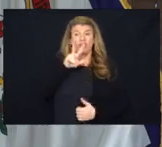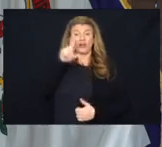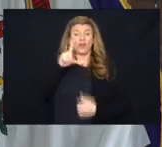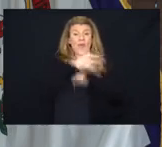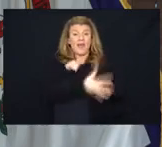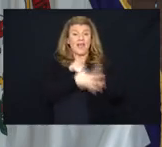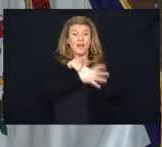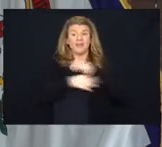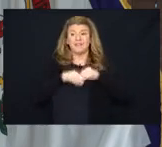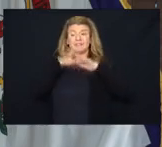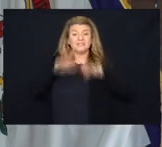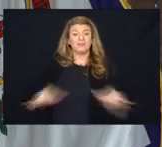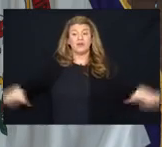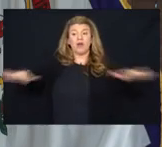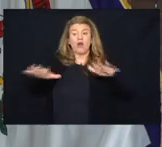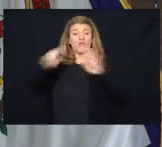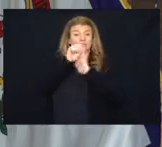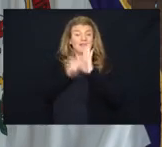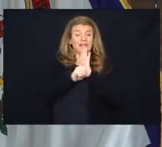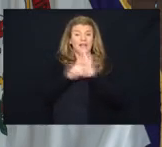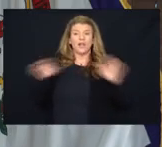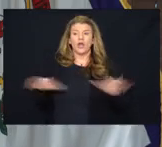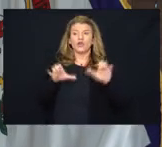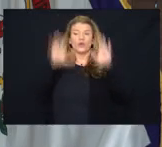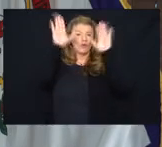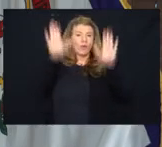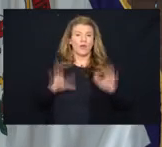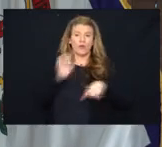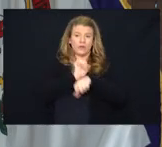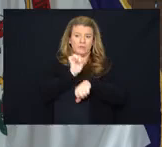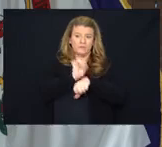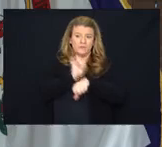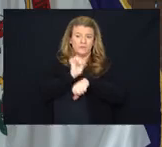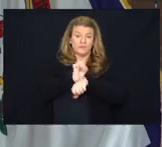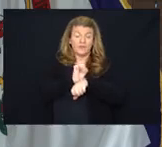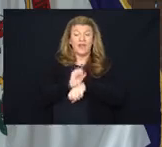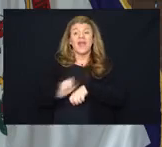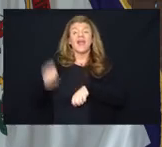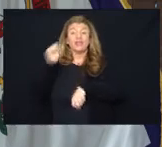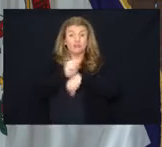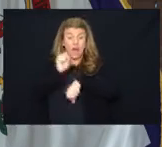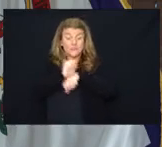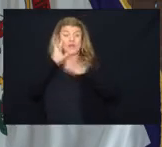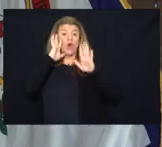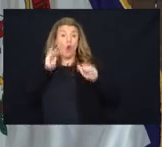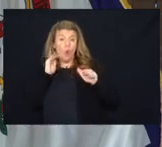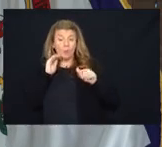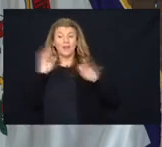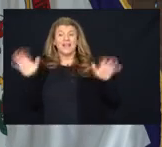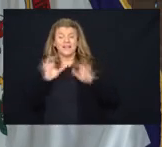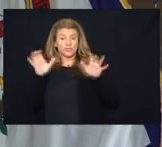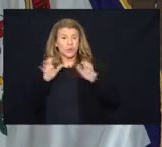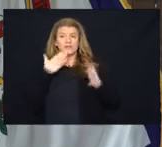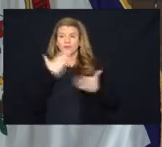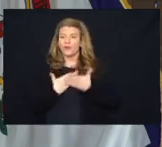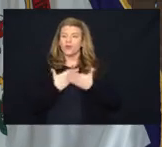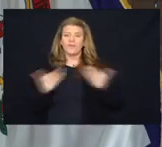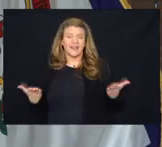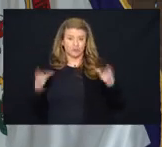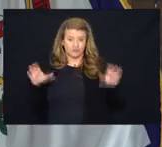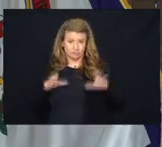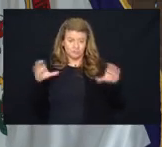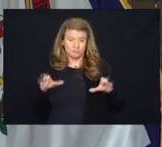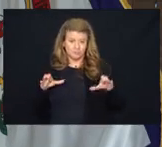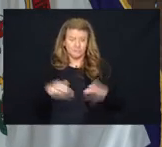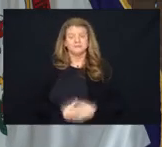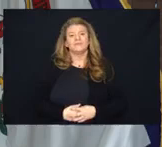and spreading all across our state and doing great work. And Jobs and Hope is absolutely doing some really solid, rock solid